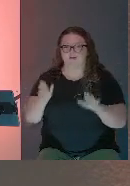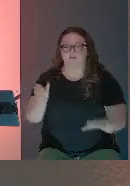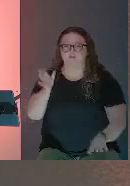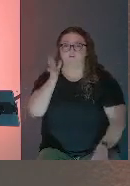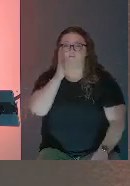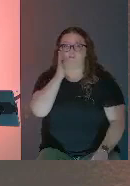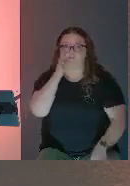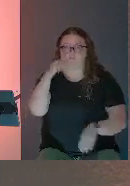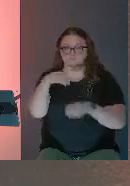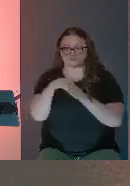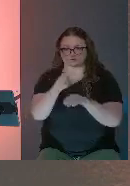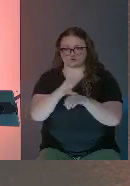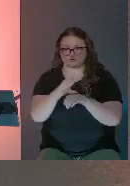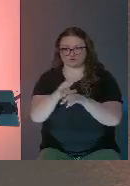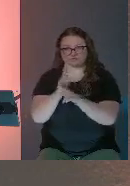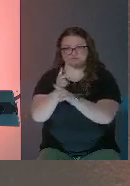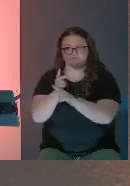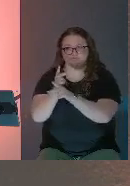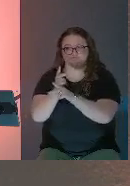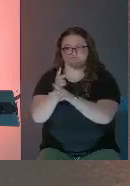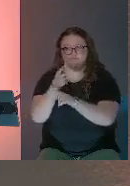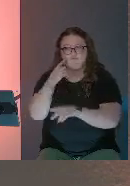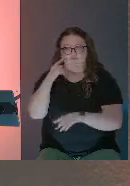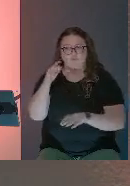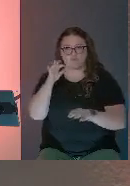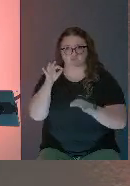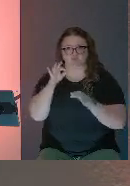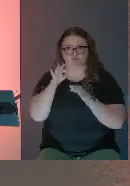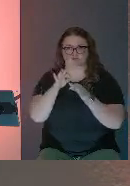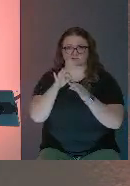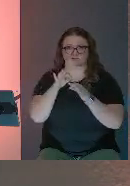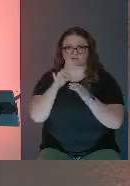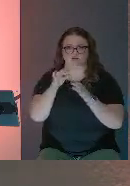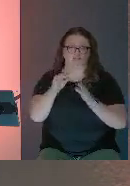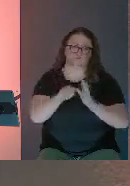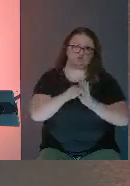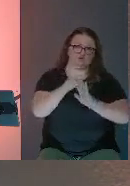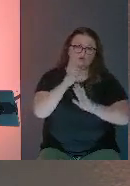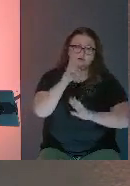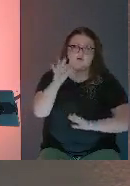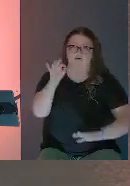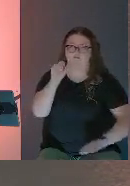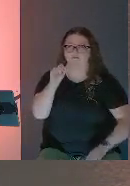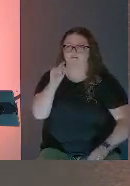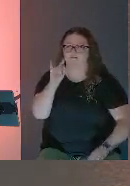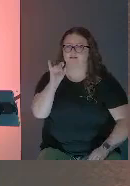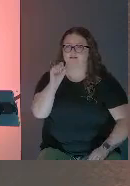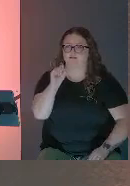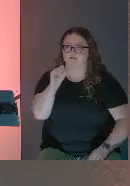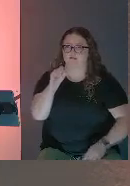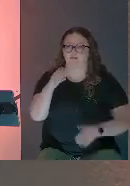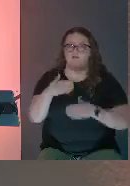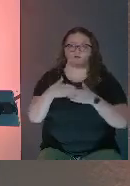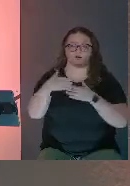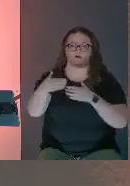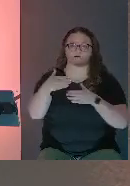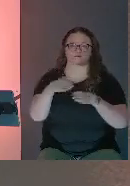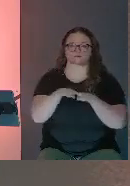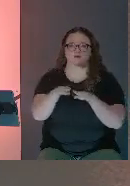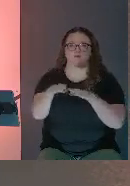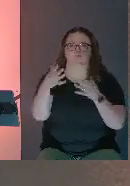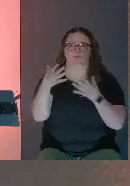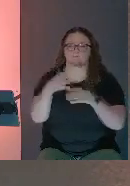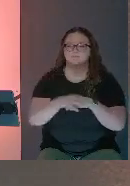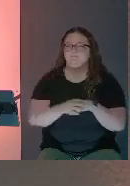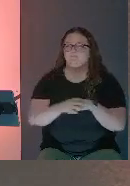him. For the perfecting of the saints. For the what? What is the next outcome? What is the next step? For the